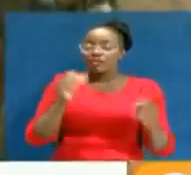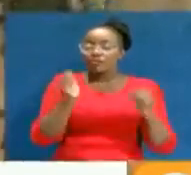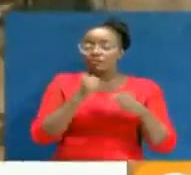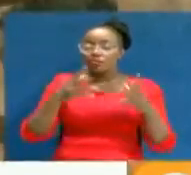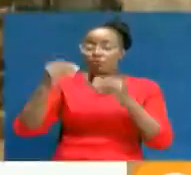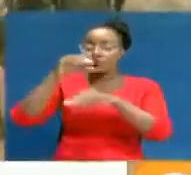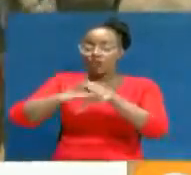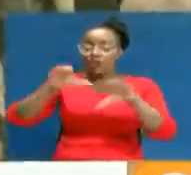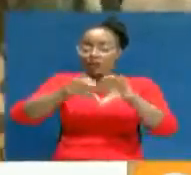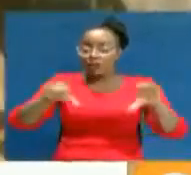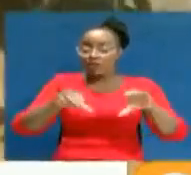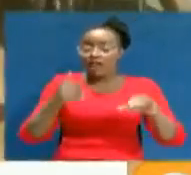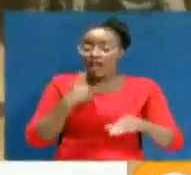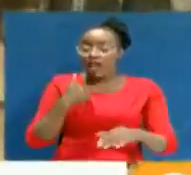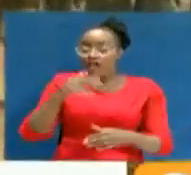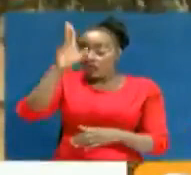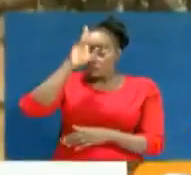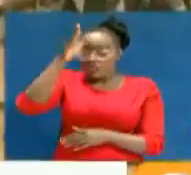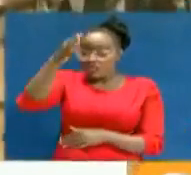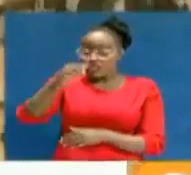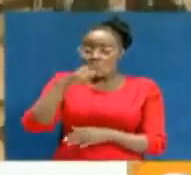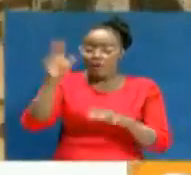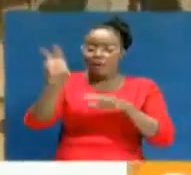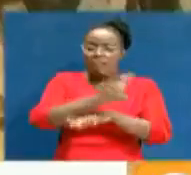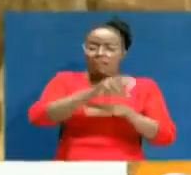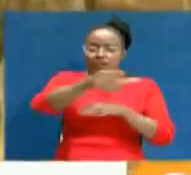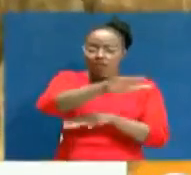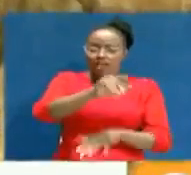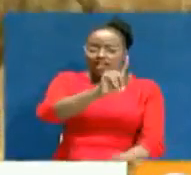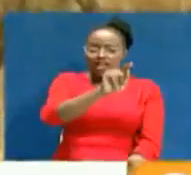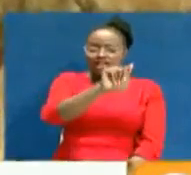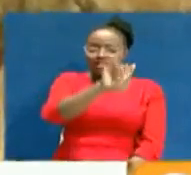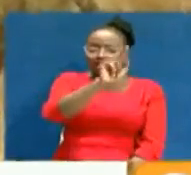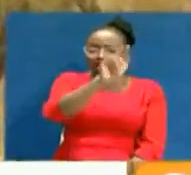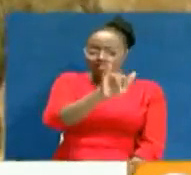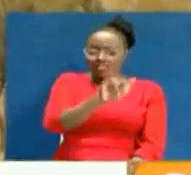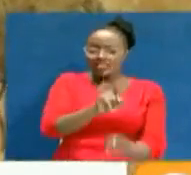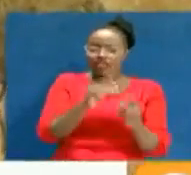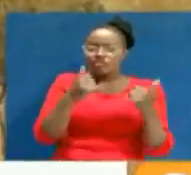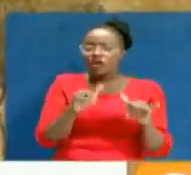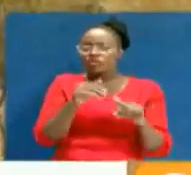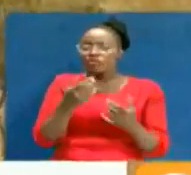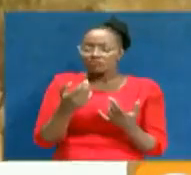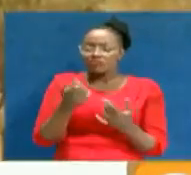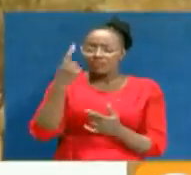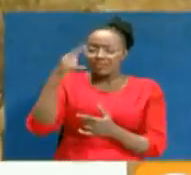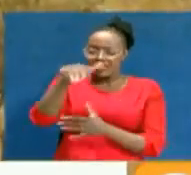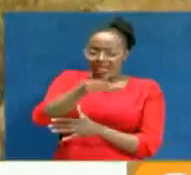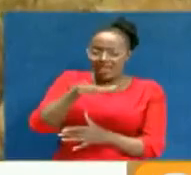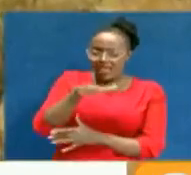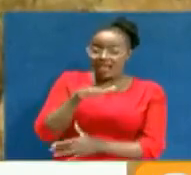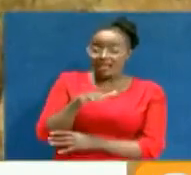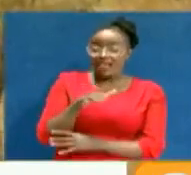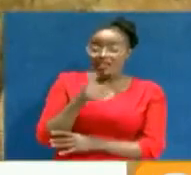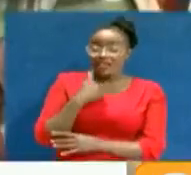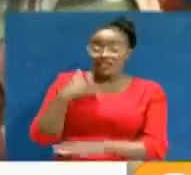While there is significant presence of armed officers patrolling the troubled TRT, flashing out bandits who understand the terrain to the core